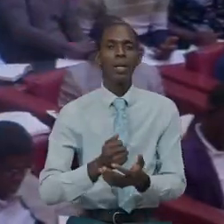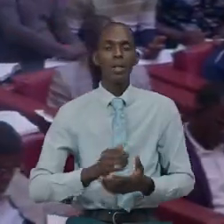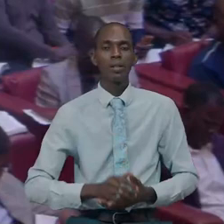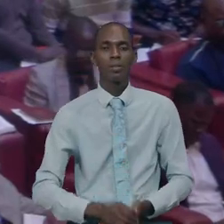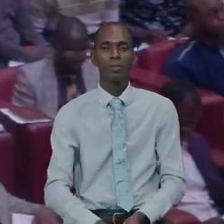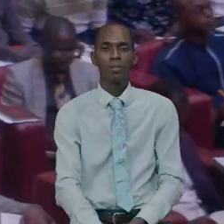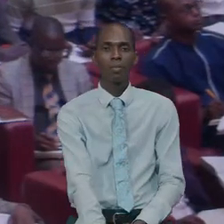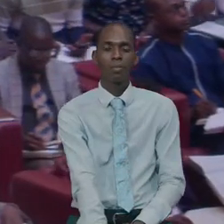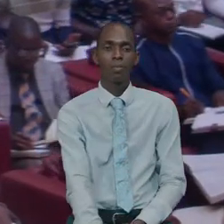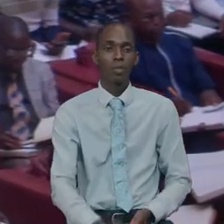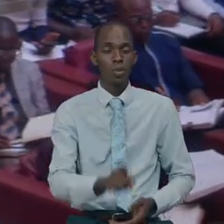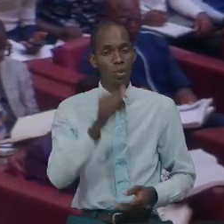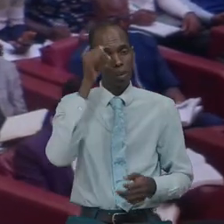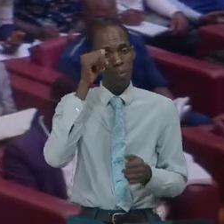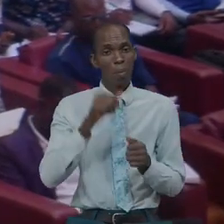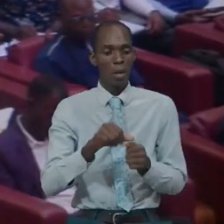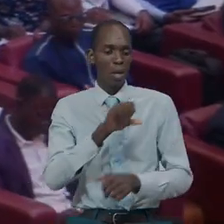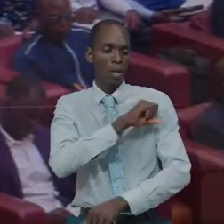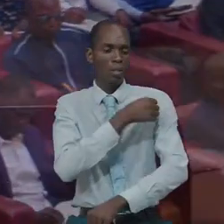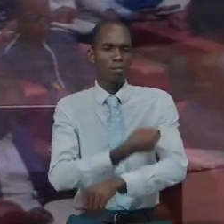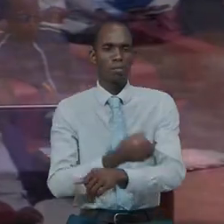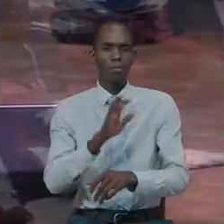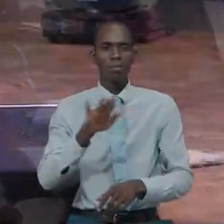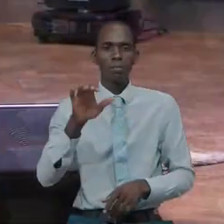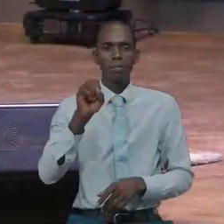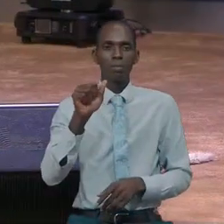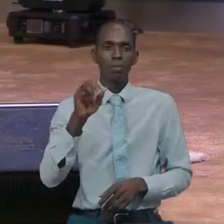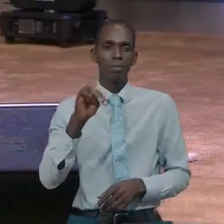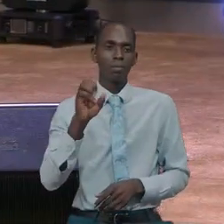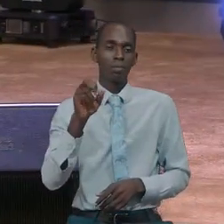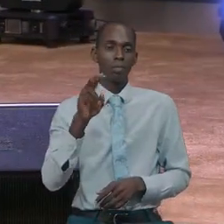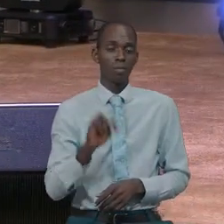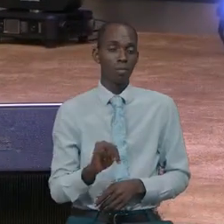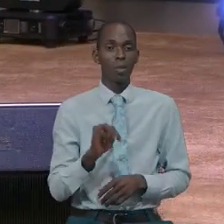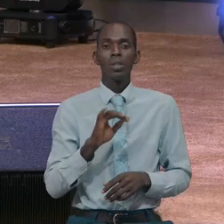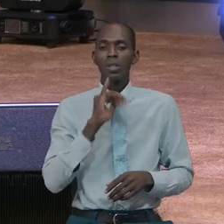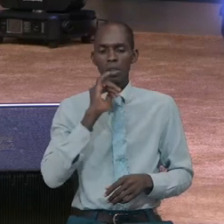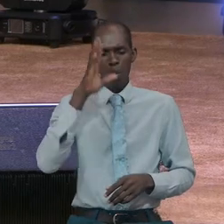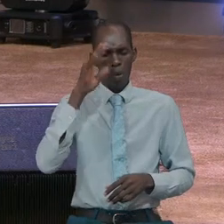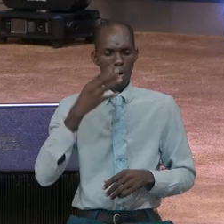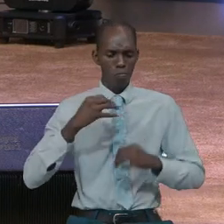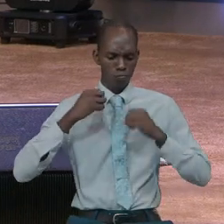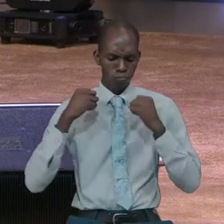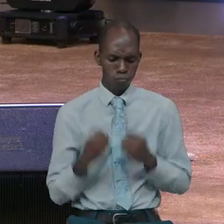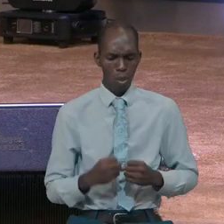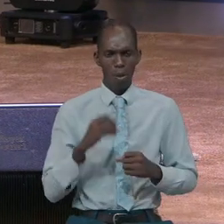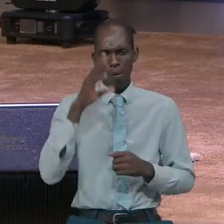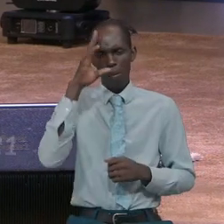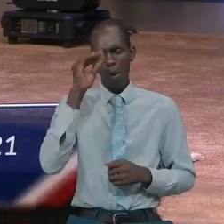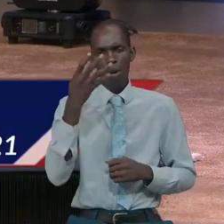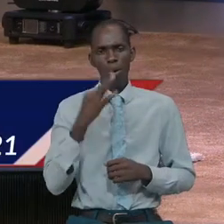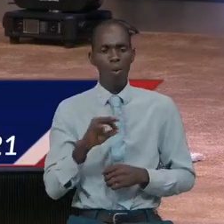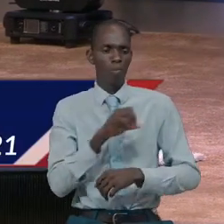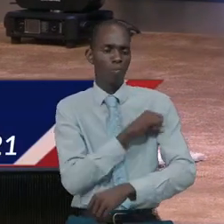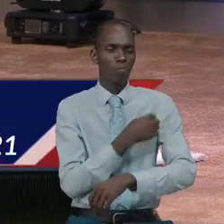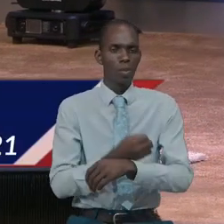You remember Samson? Samson was a man of strength, a man of power, a man of sight, and a man